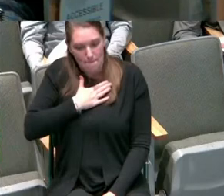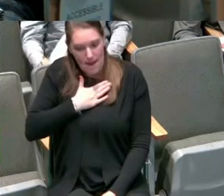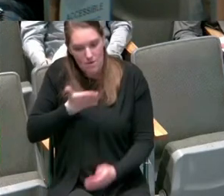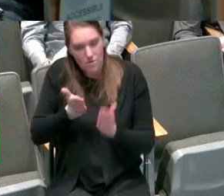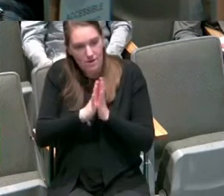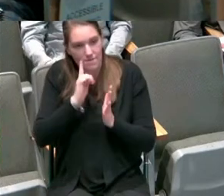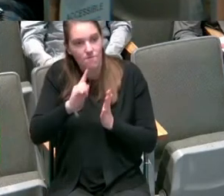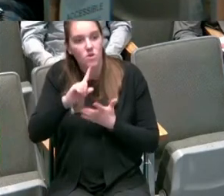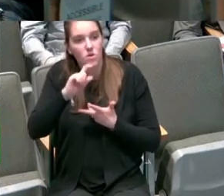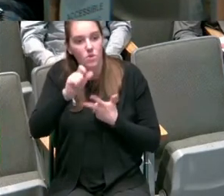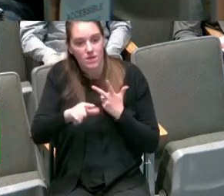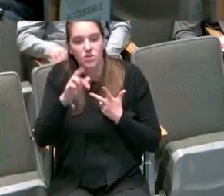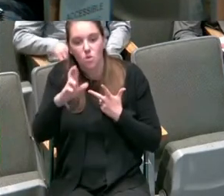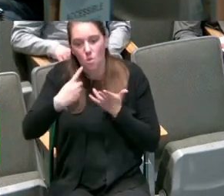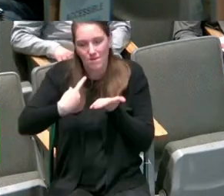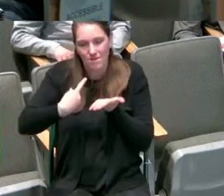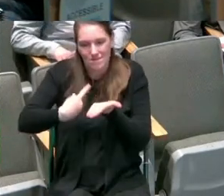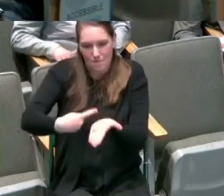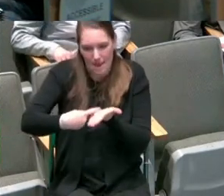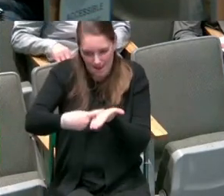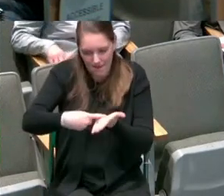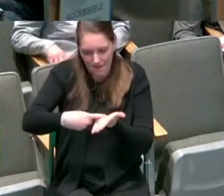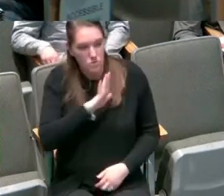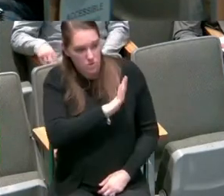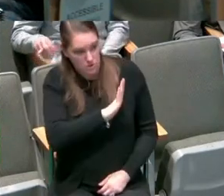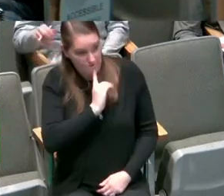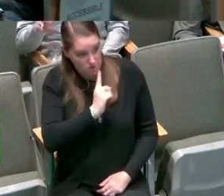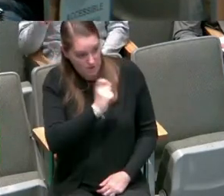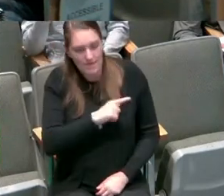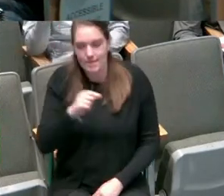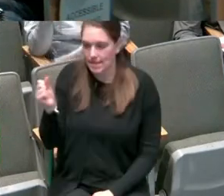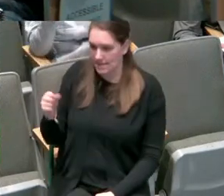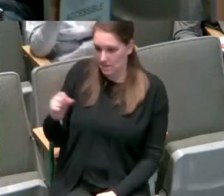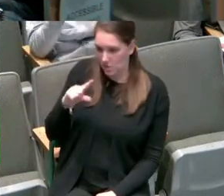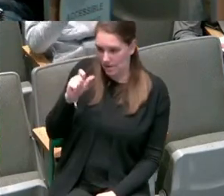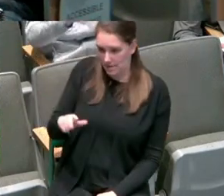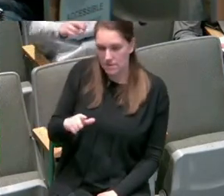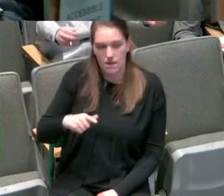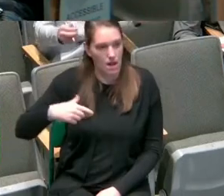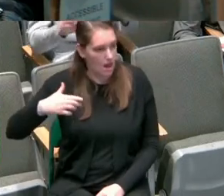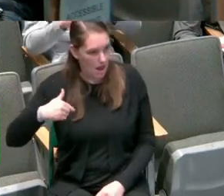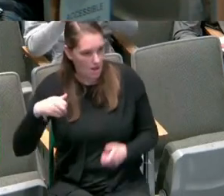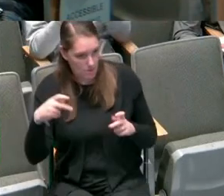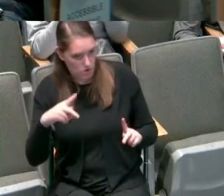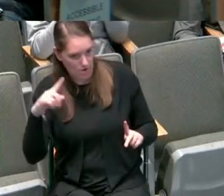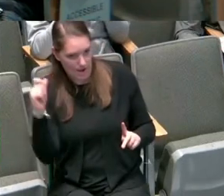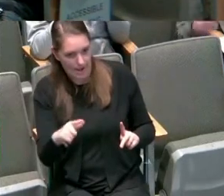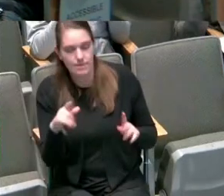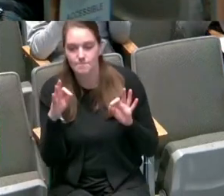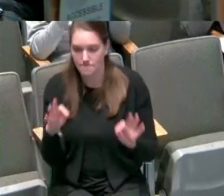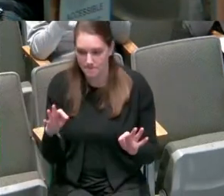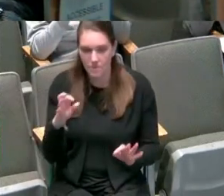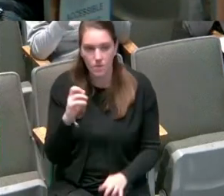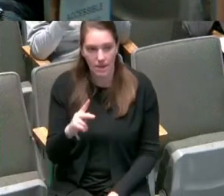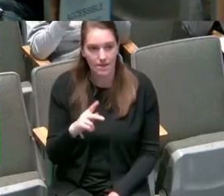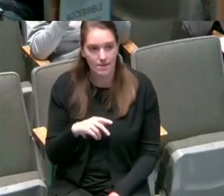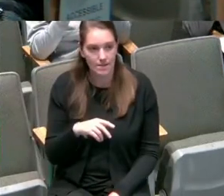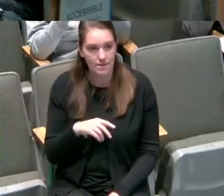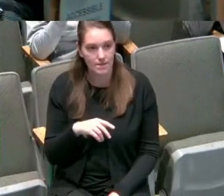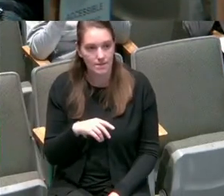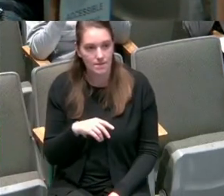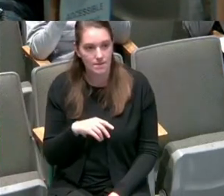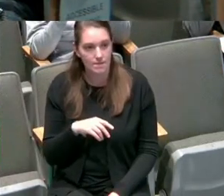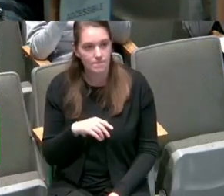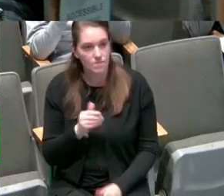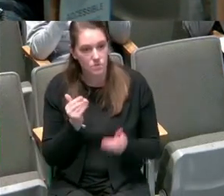for a question or a debate and yours is for a question a question that you didn't get to ask okay you you can